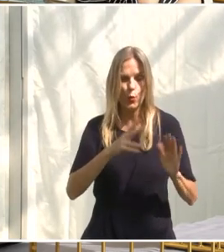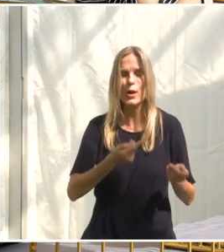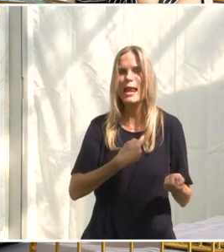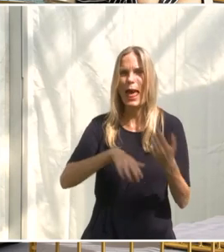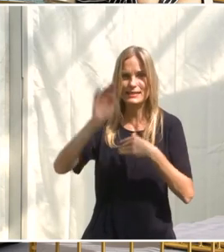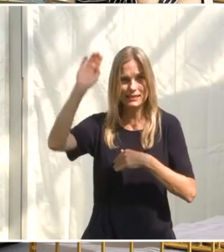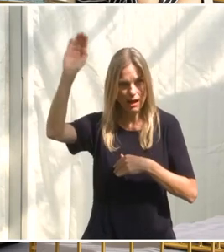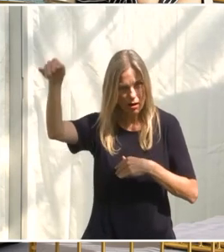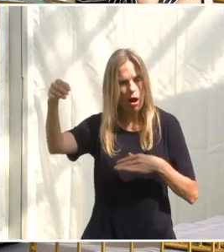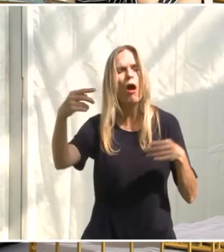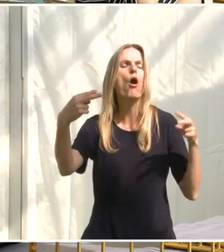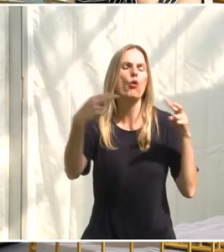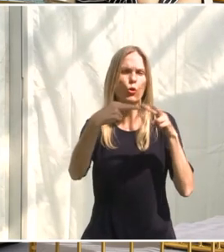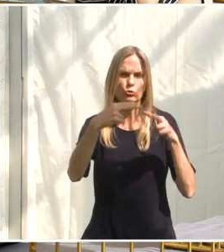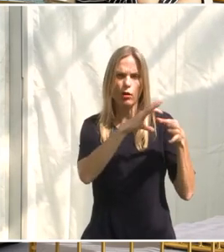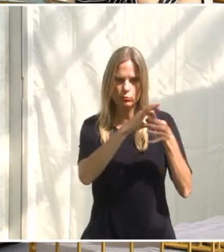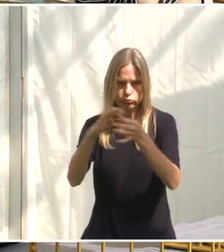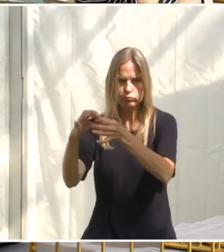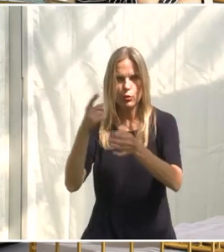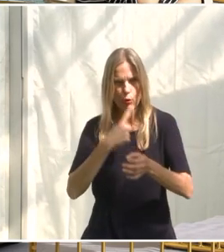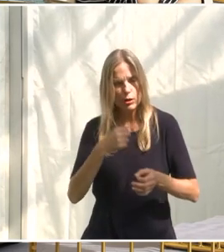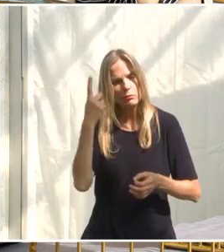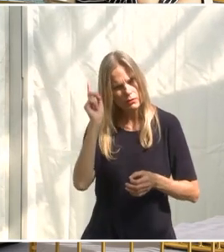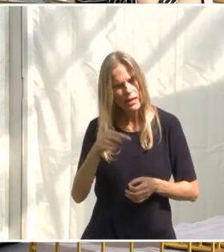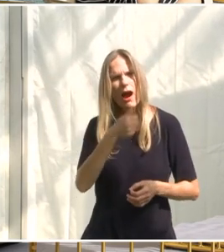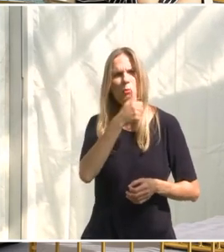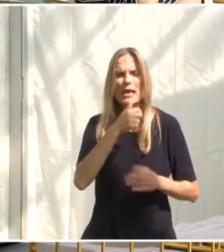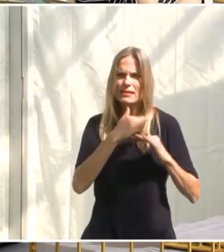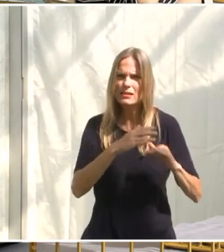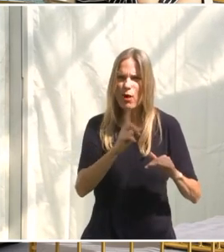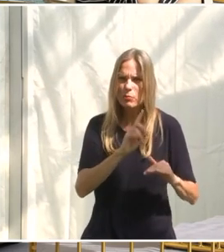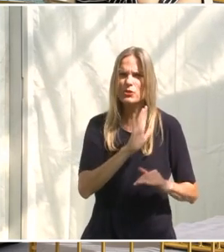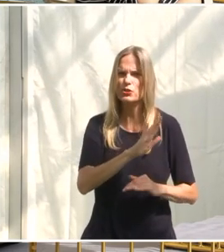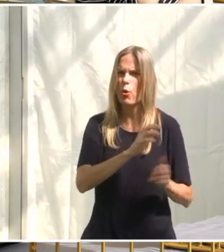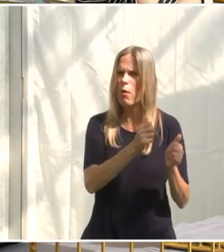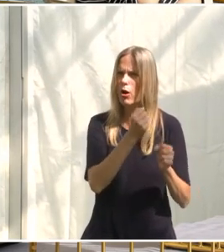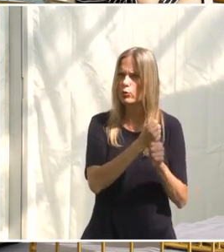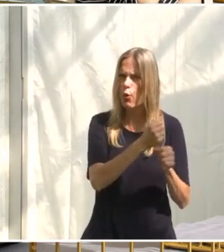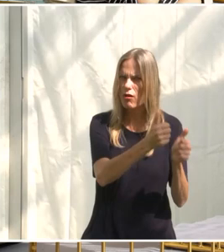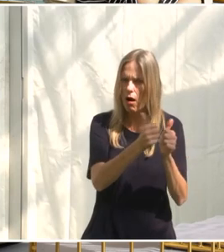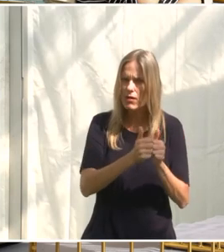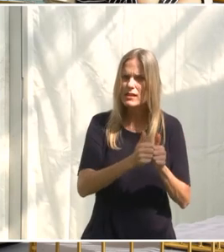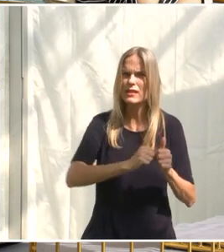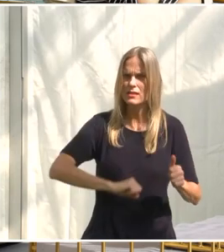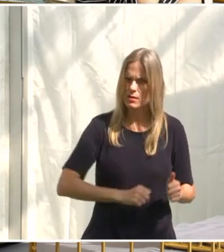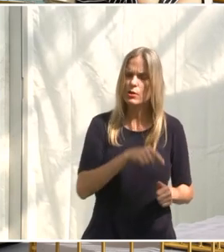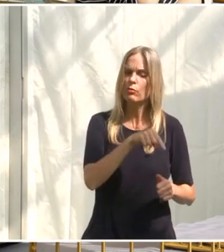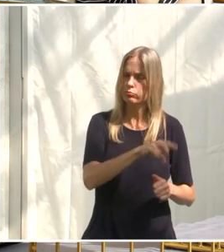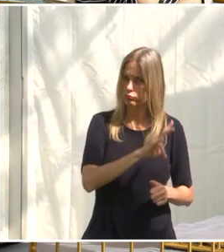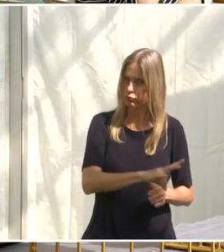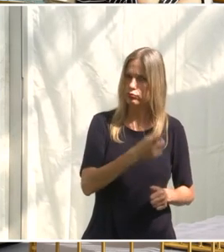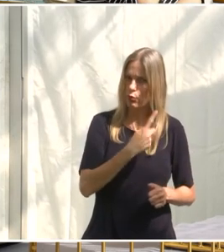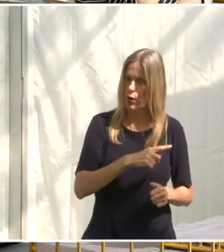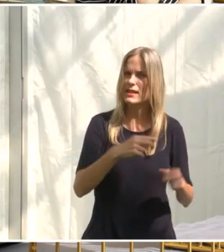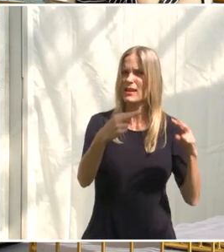going on in Estonia. They had their colleagues here, their friends there. But when they came back, it was